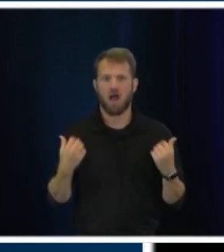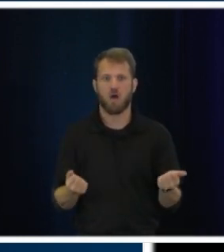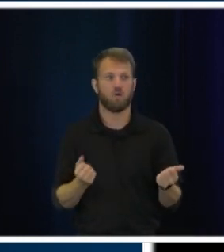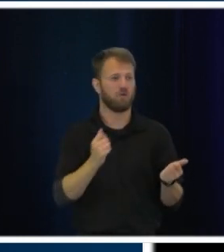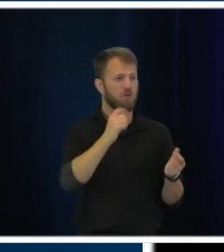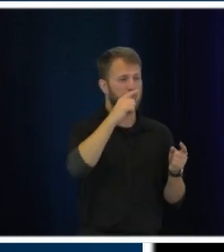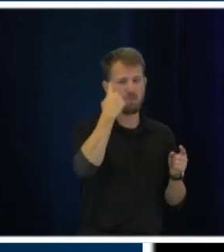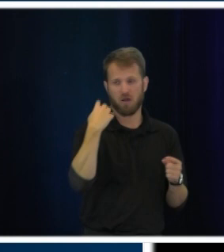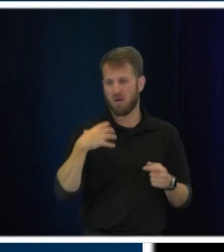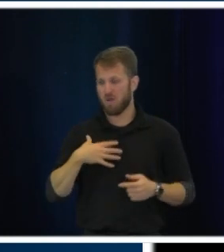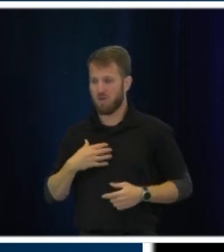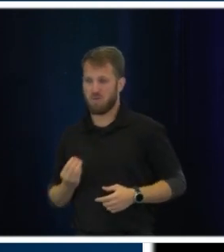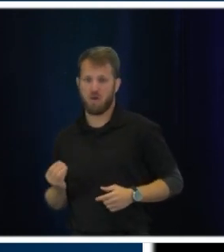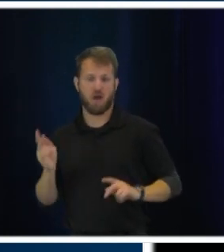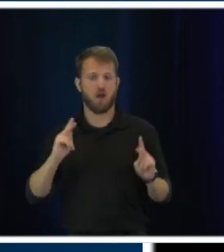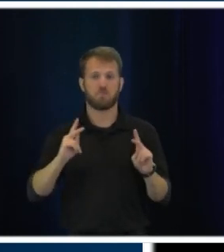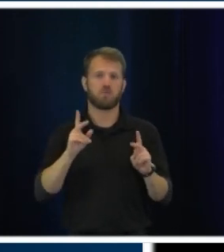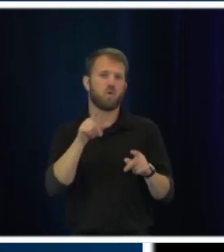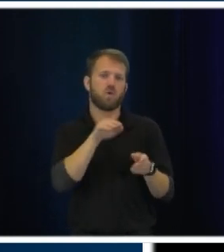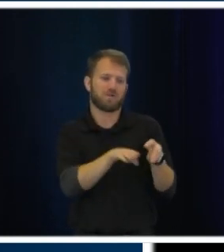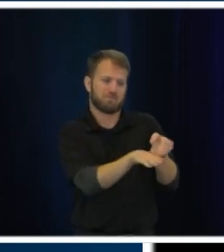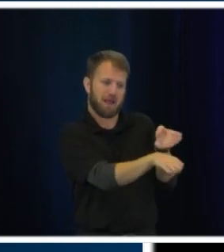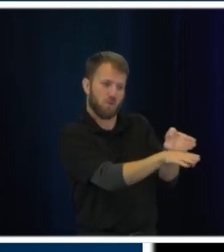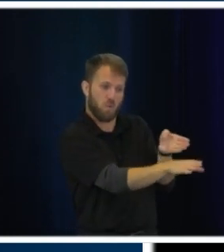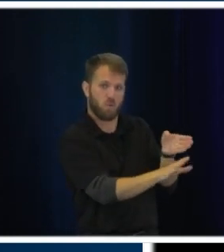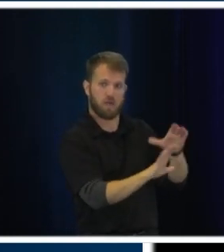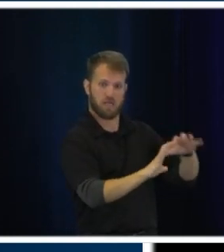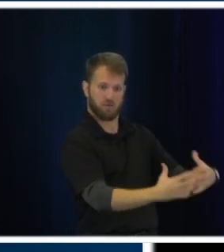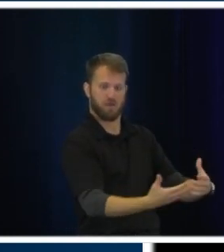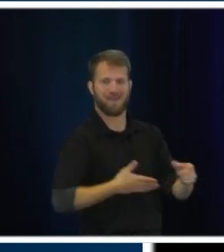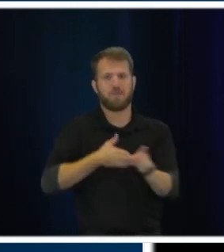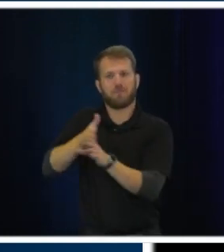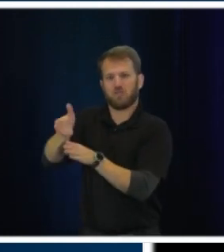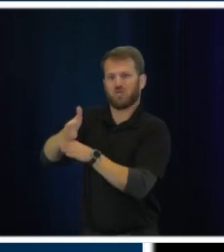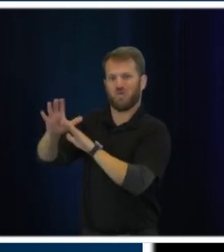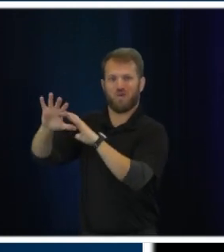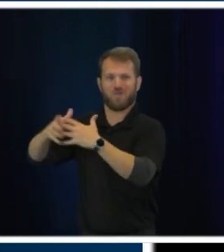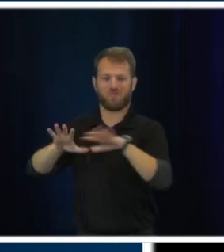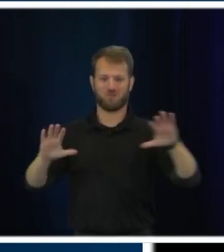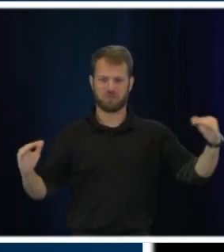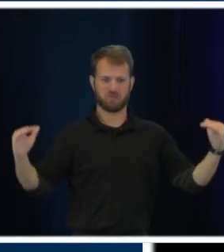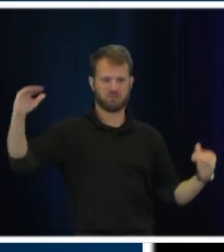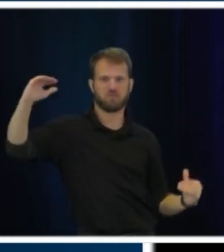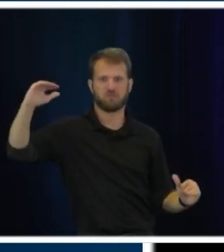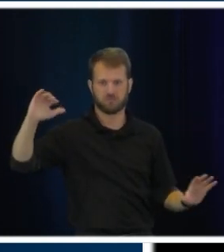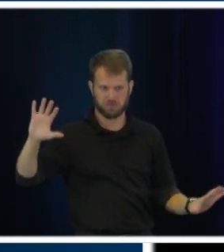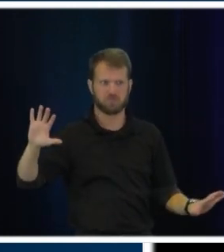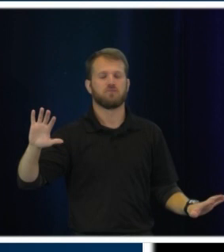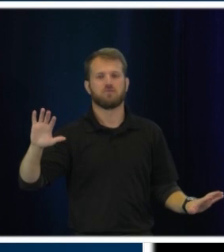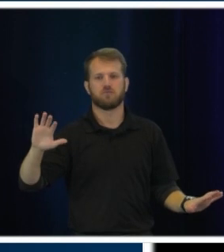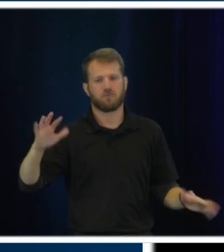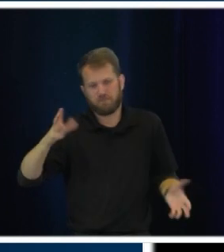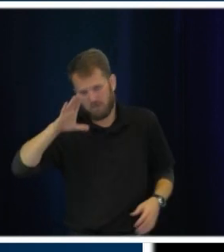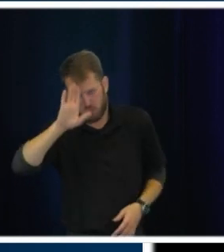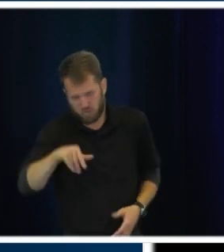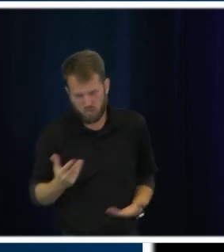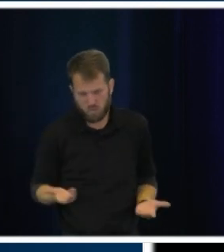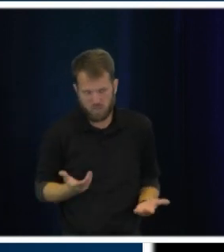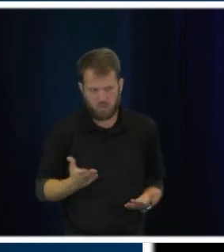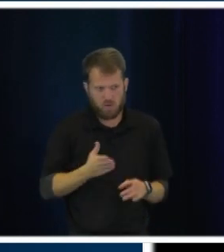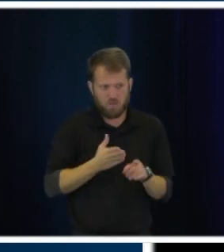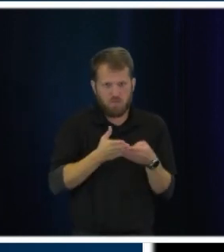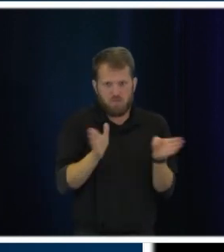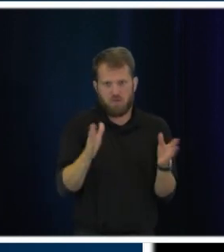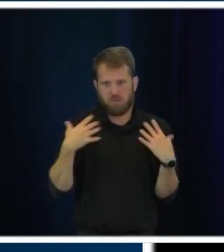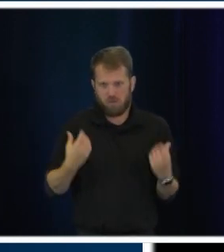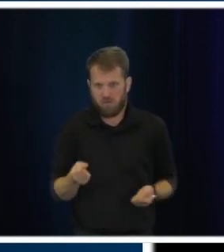and whites, or minorities and majorities. And we knew this at Public Health, but